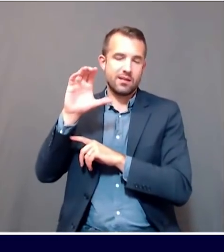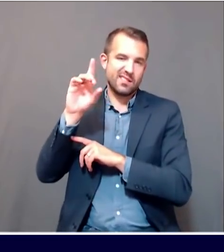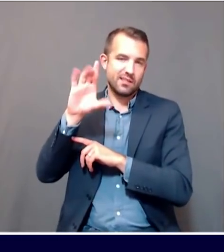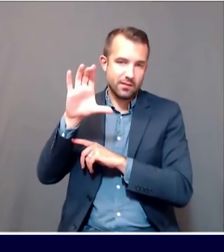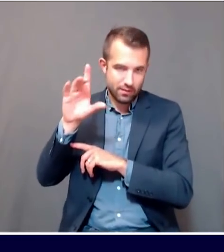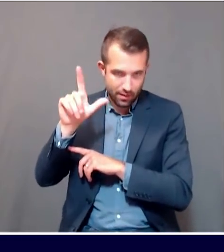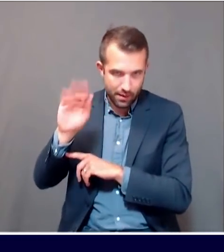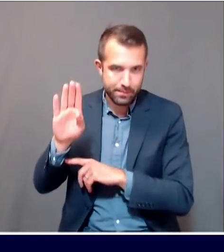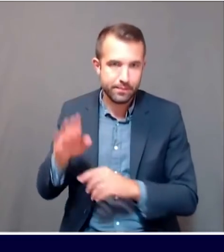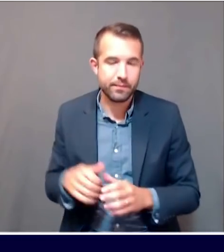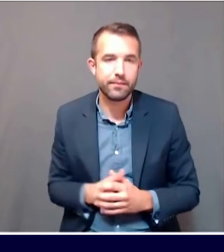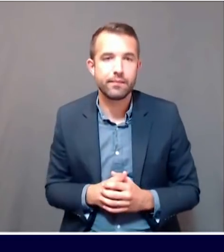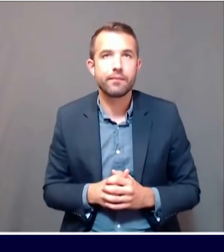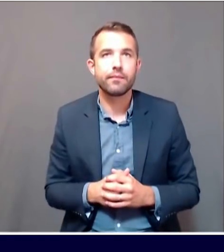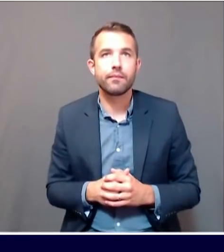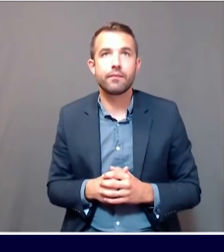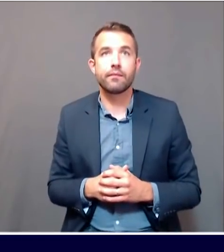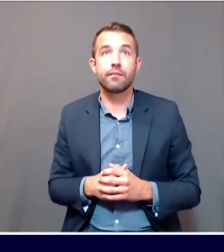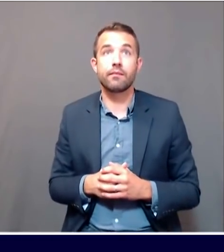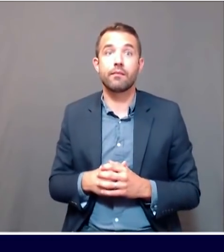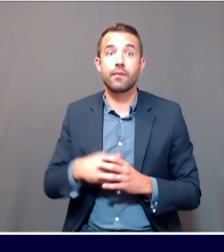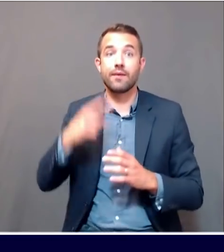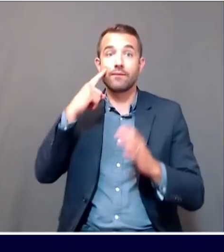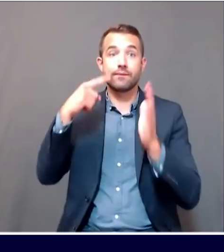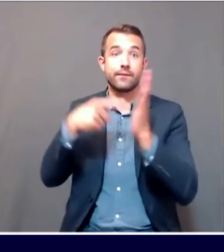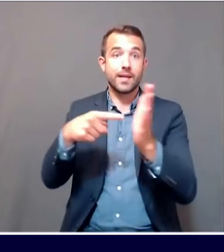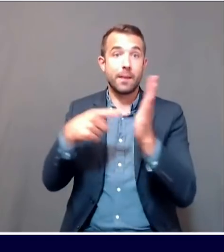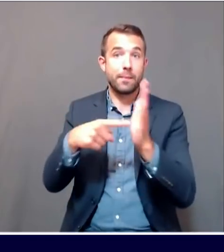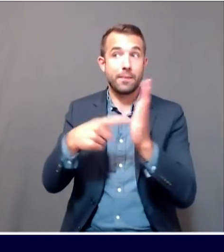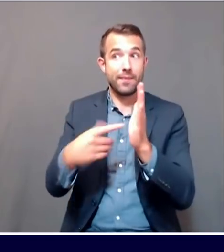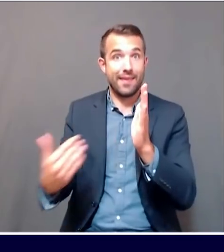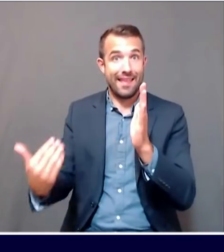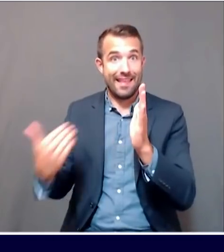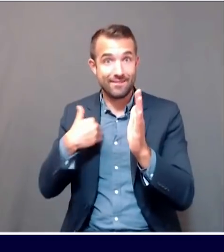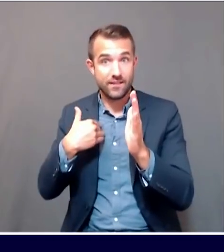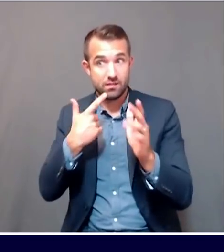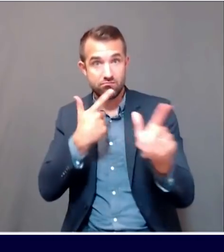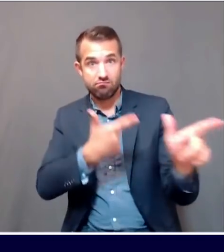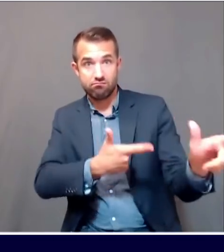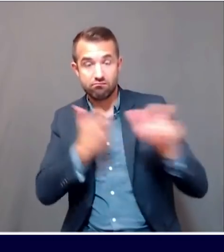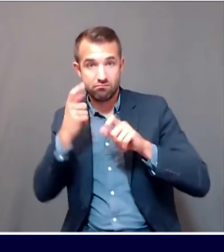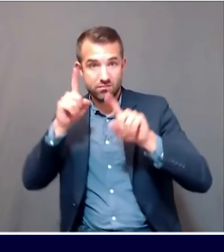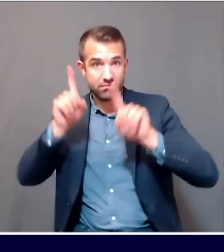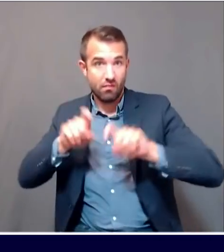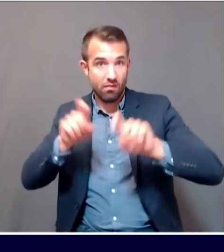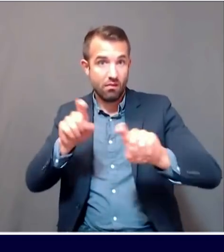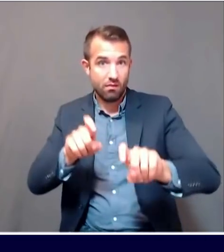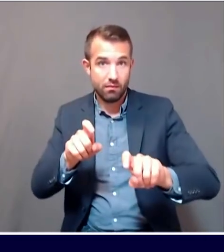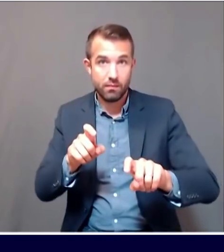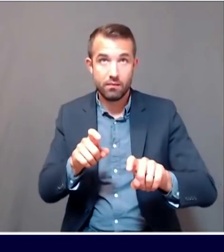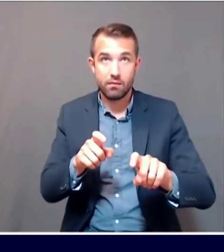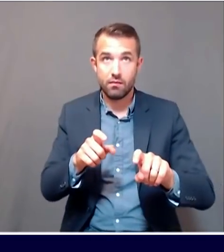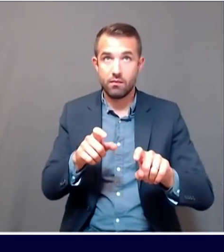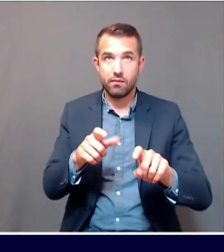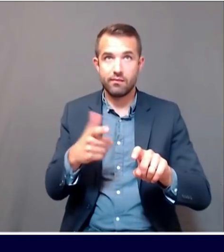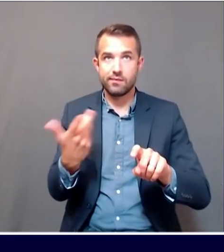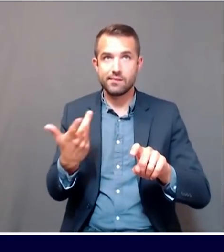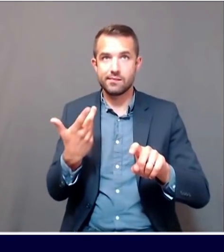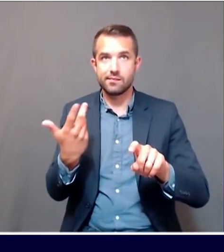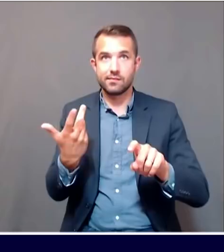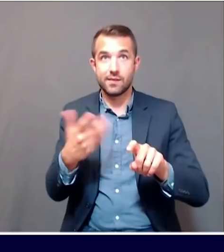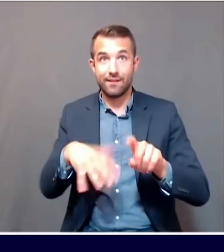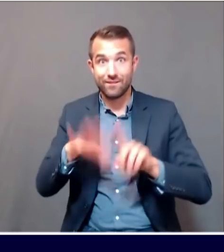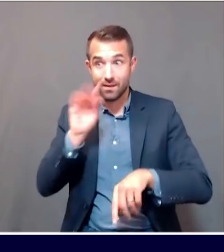has symptoms or if a staff member has symptoms, the rapid test helps you get a sense of where they are. They test positive